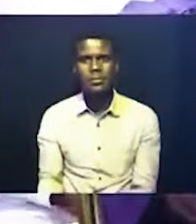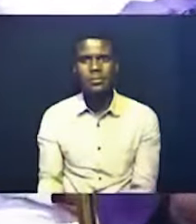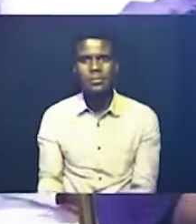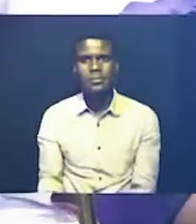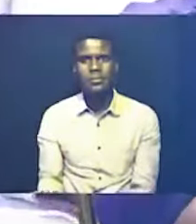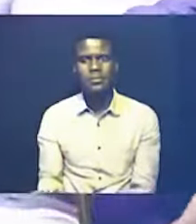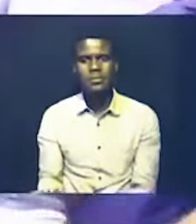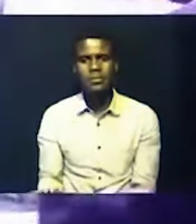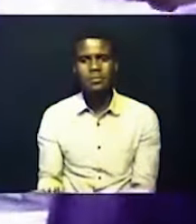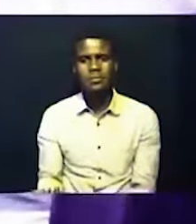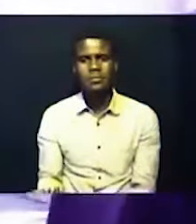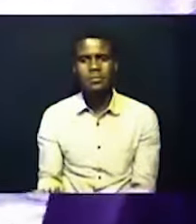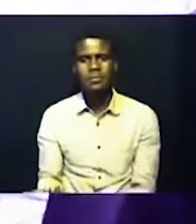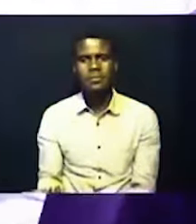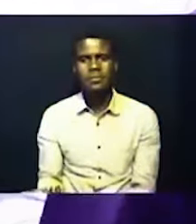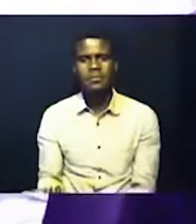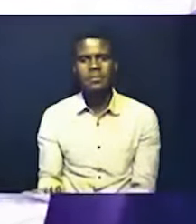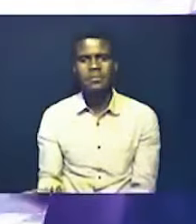world